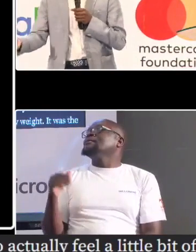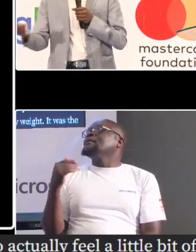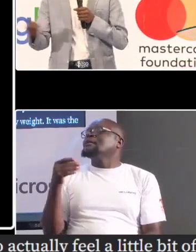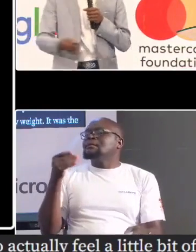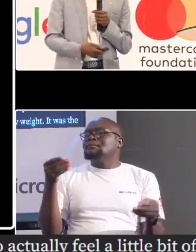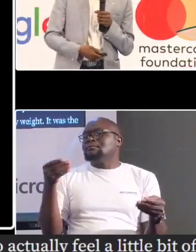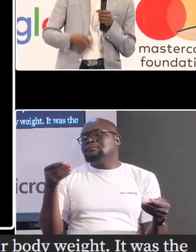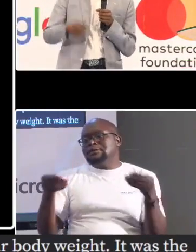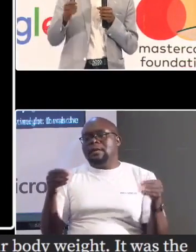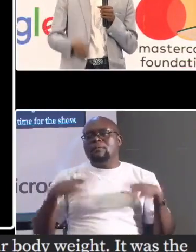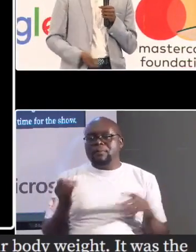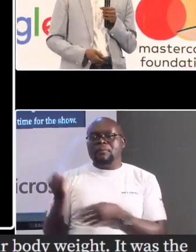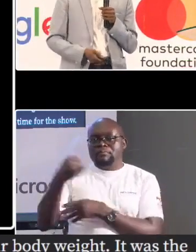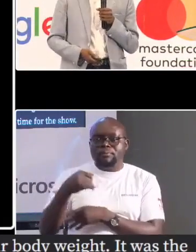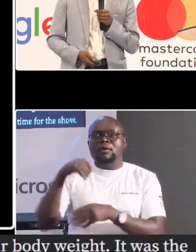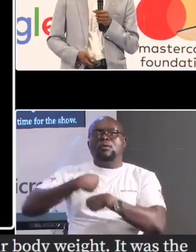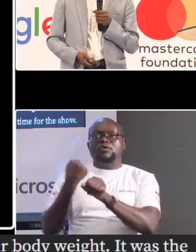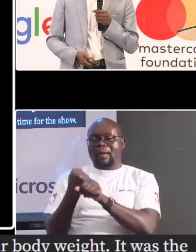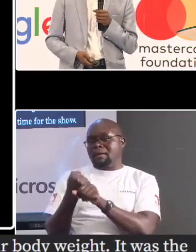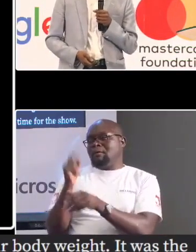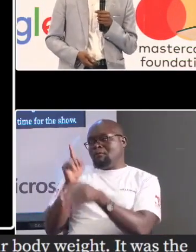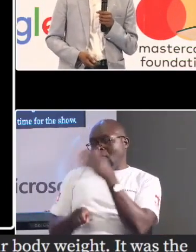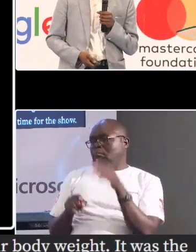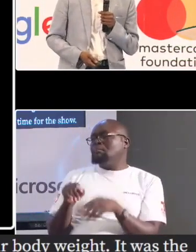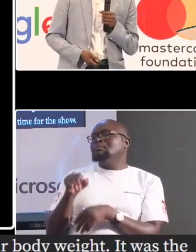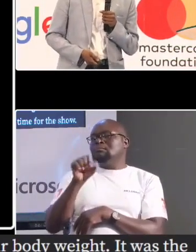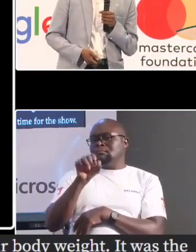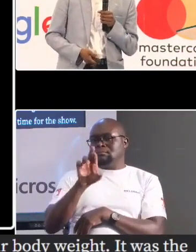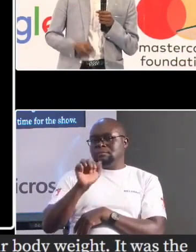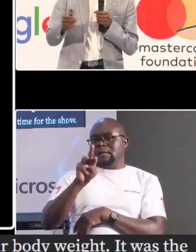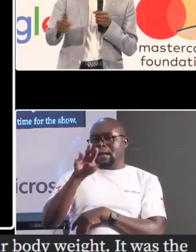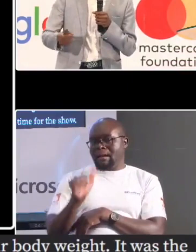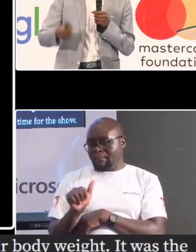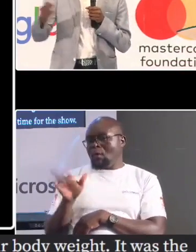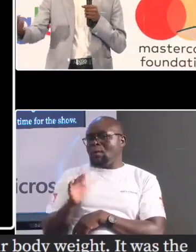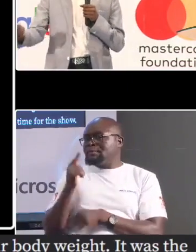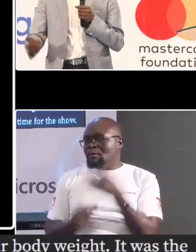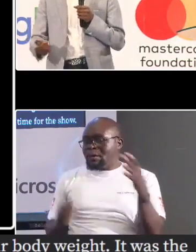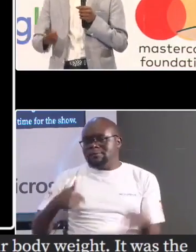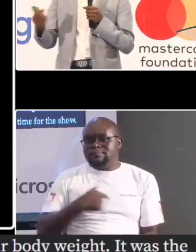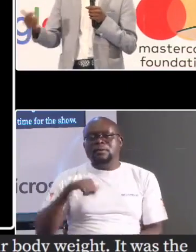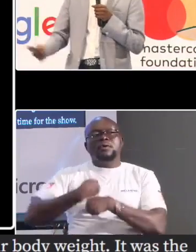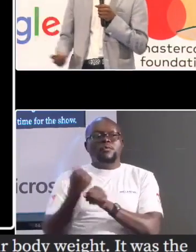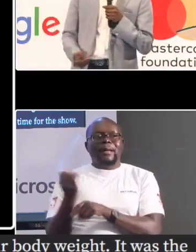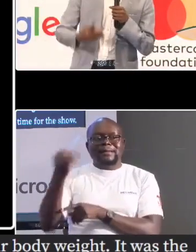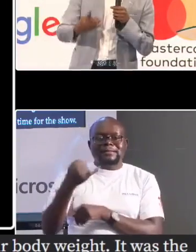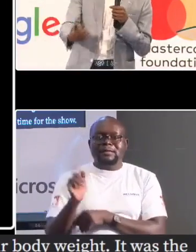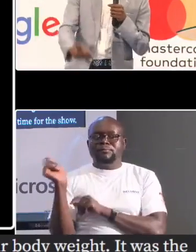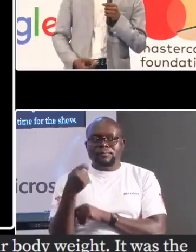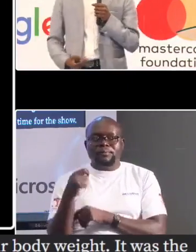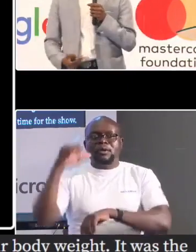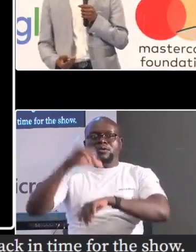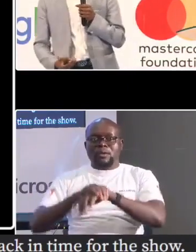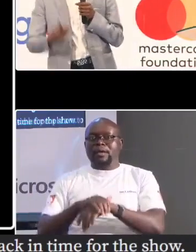Disabled people are to designers what Serena Williams is to tennis. So by that, if you're going to design a tennis racket, you'd get